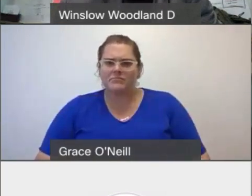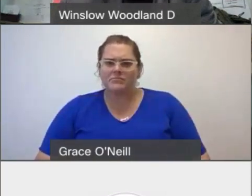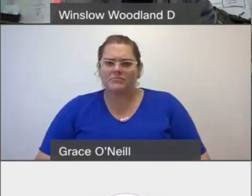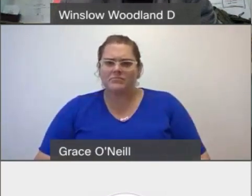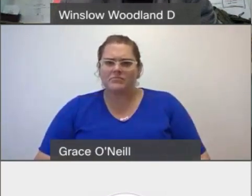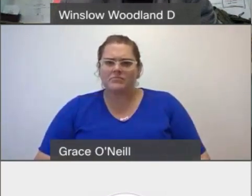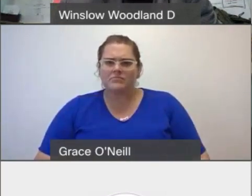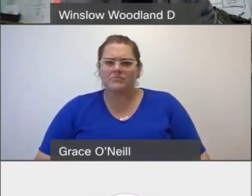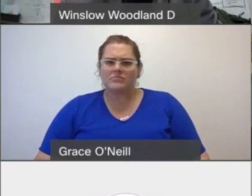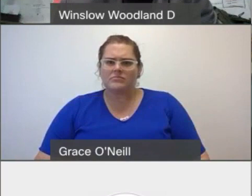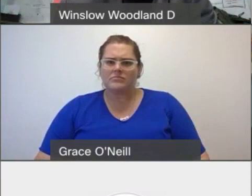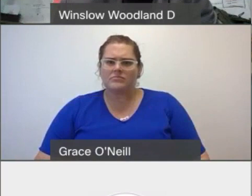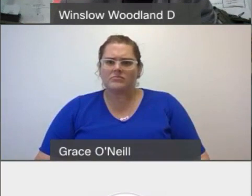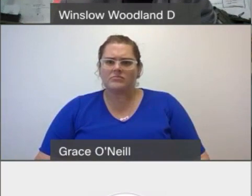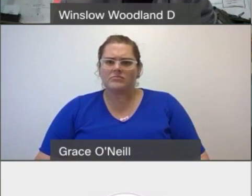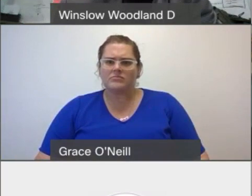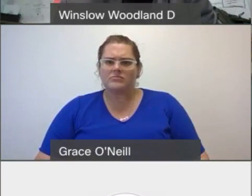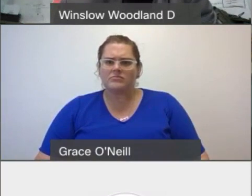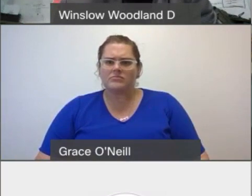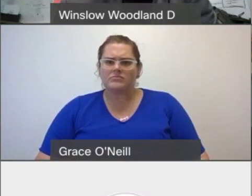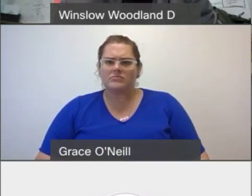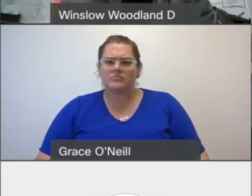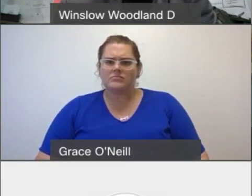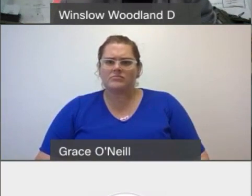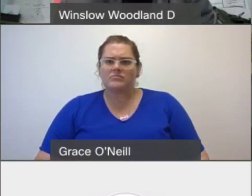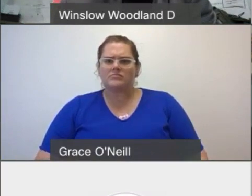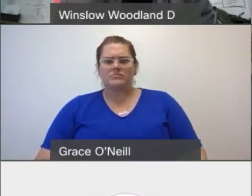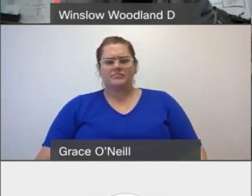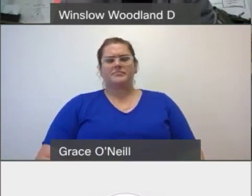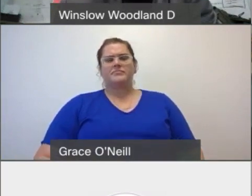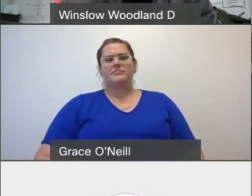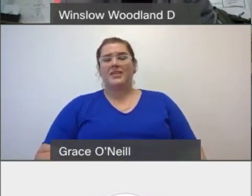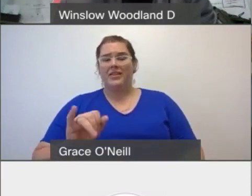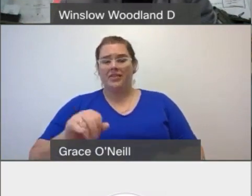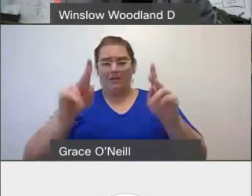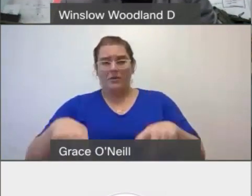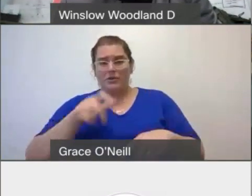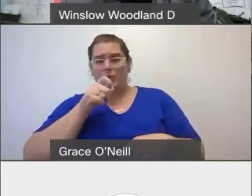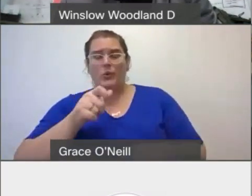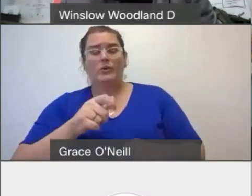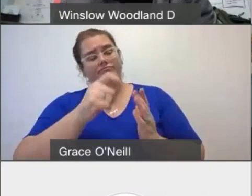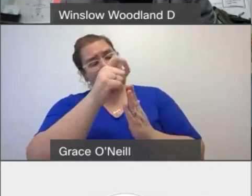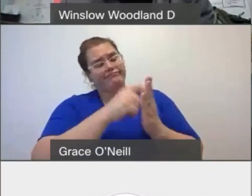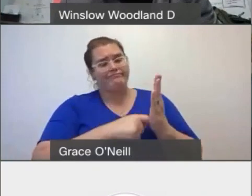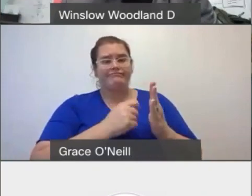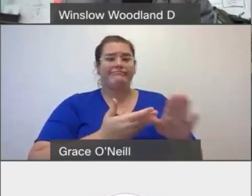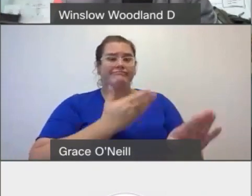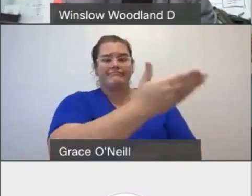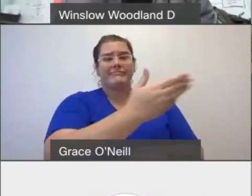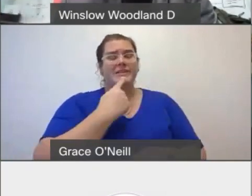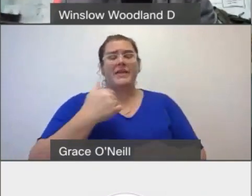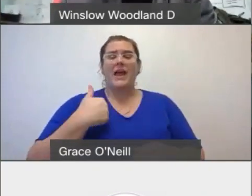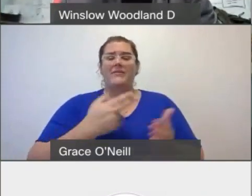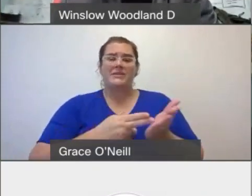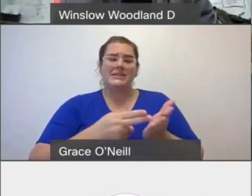So, the person that submits something to you claiming that they have a sincerely held religious belief